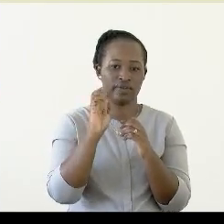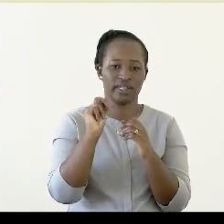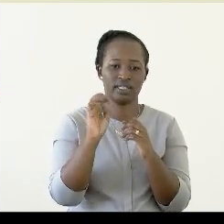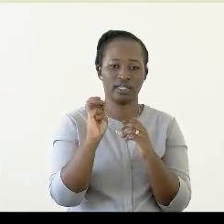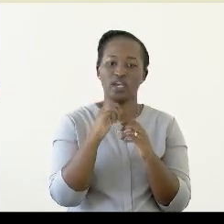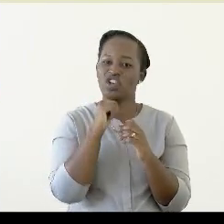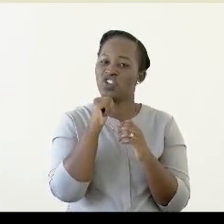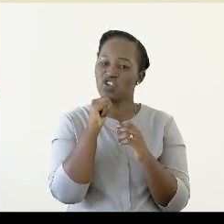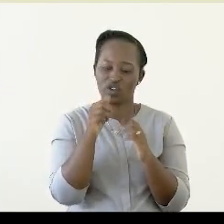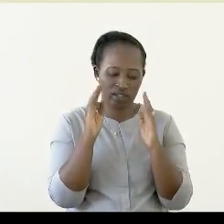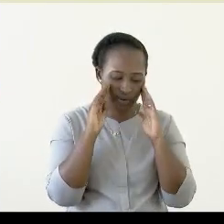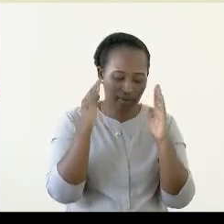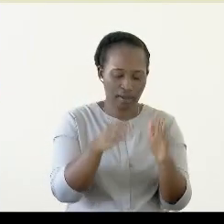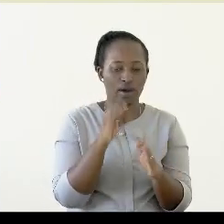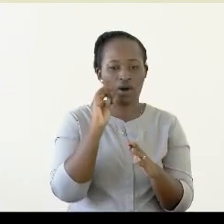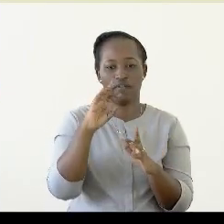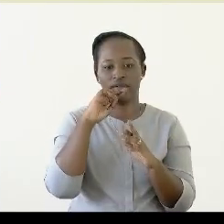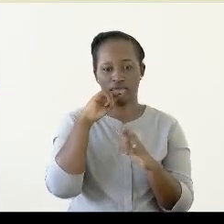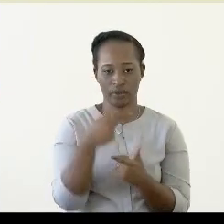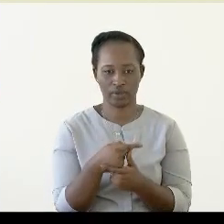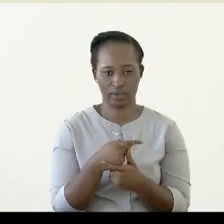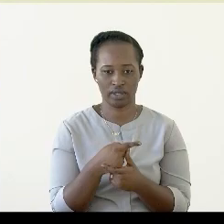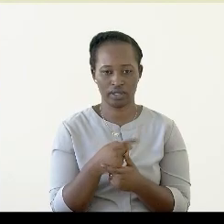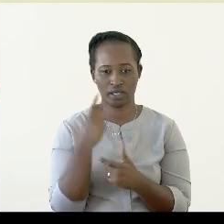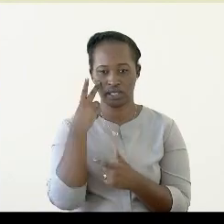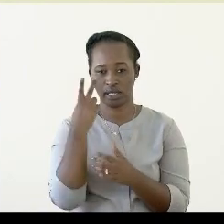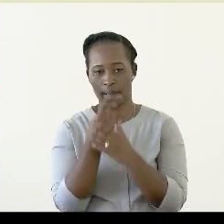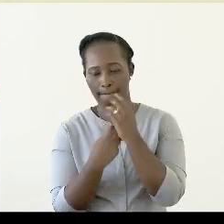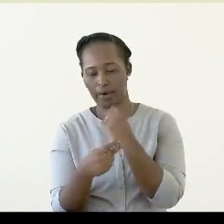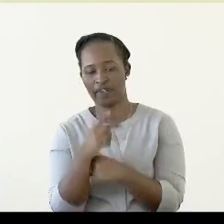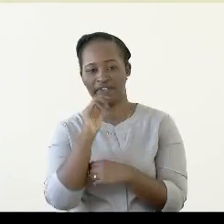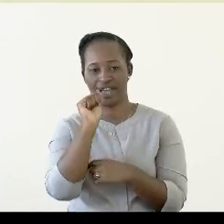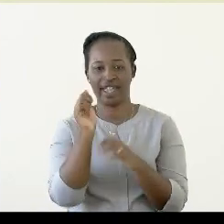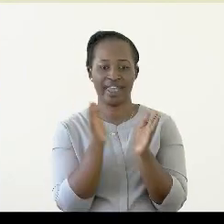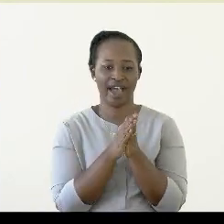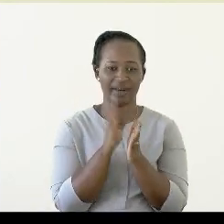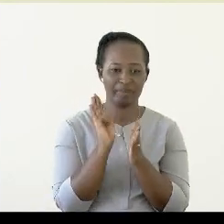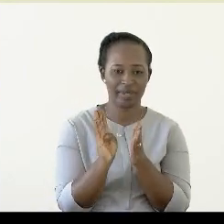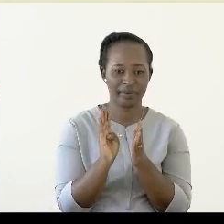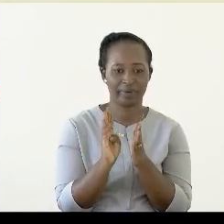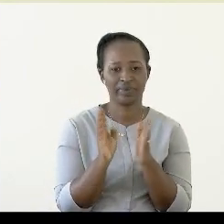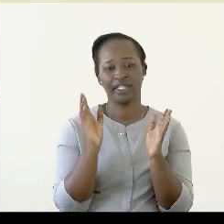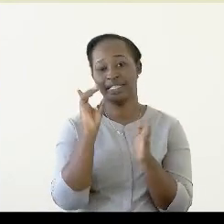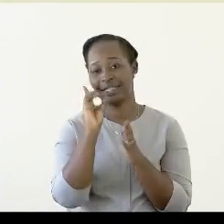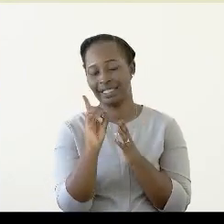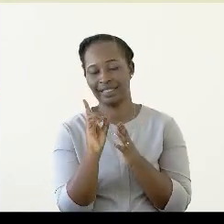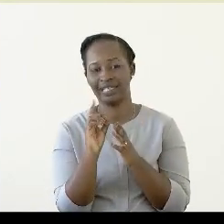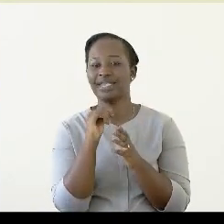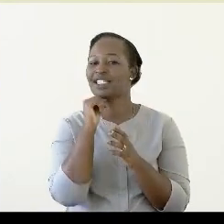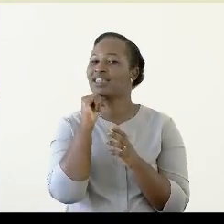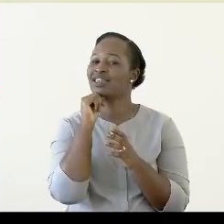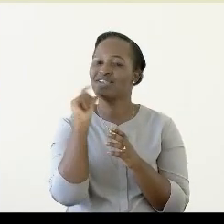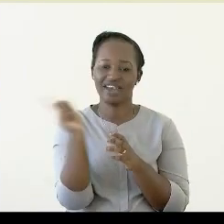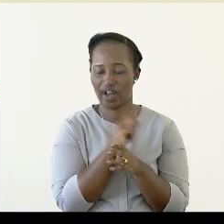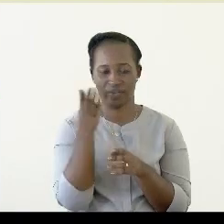concentration of a solution. C, both A and B. And D, none of